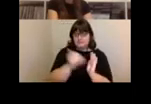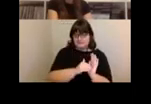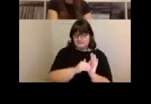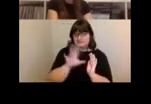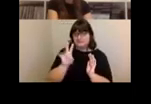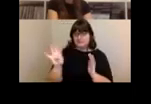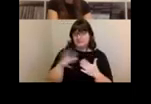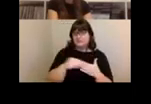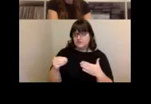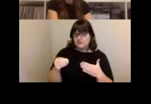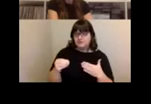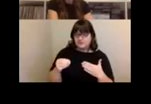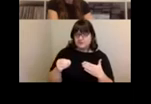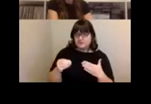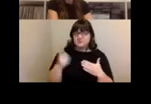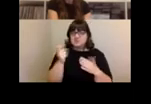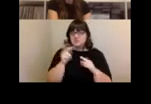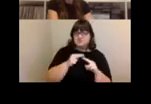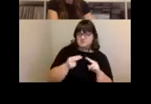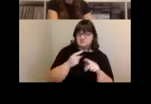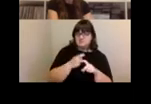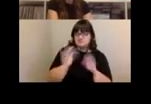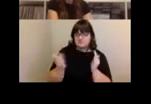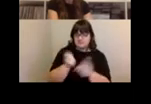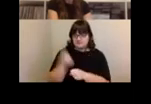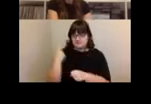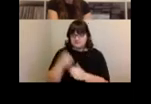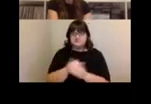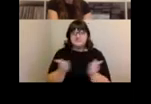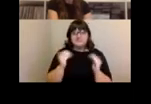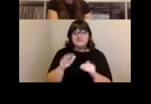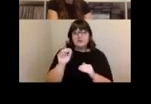$41,074, which is a little less than last year. Artistic,